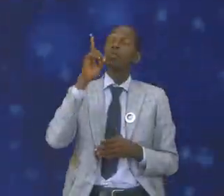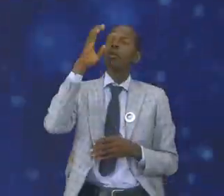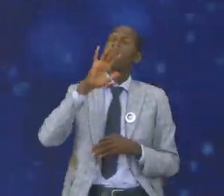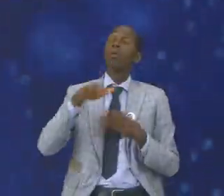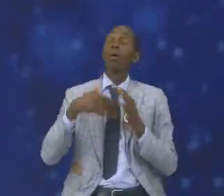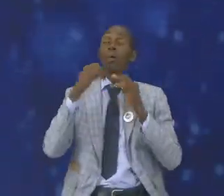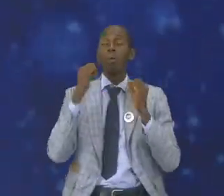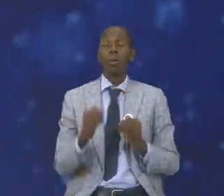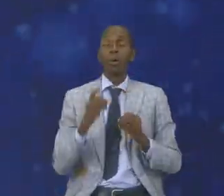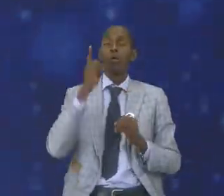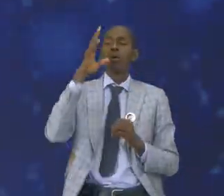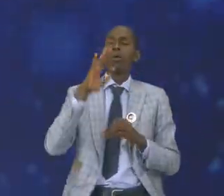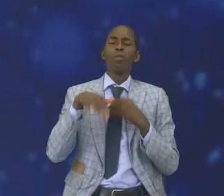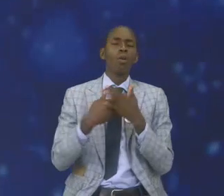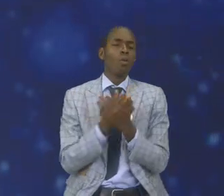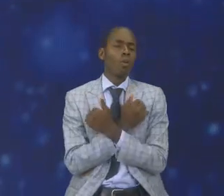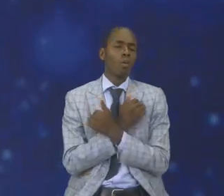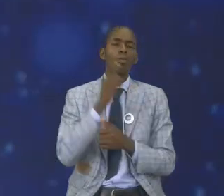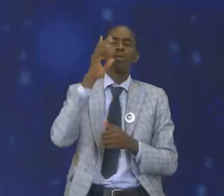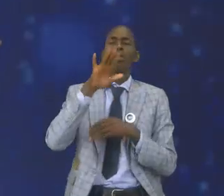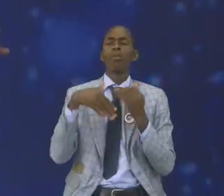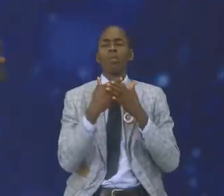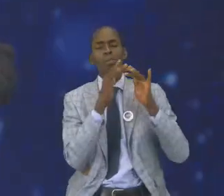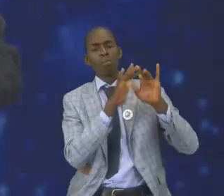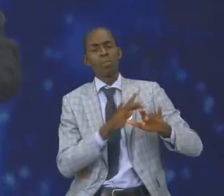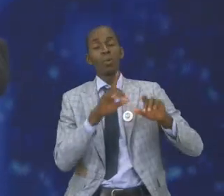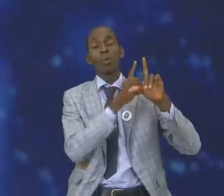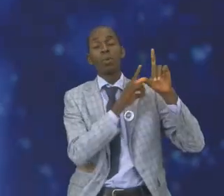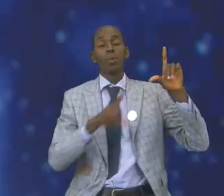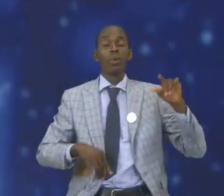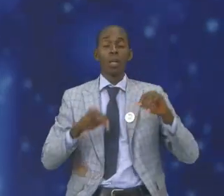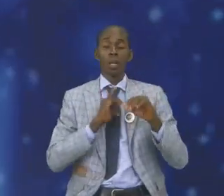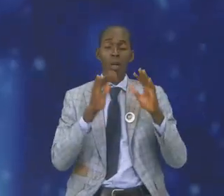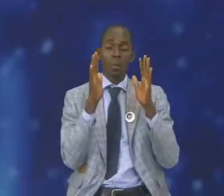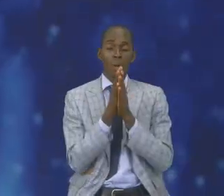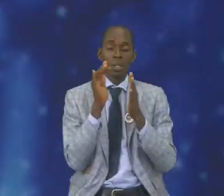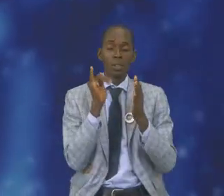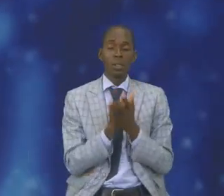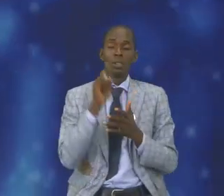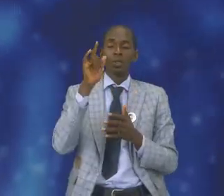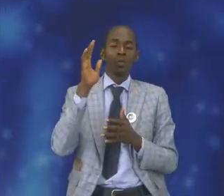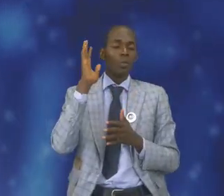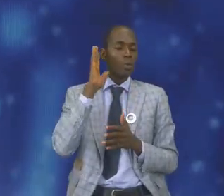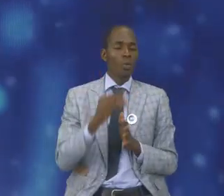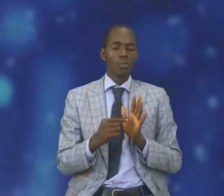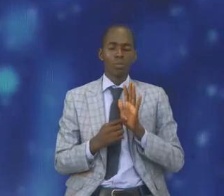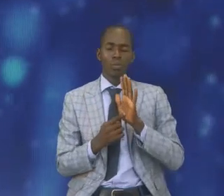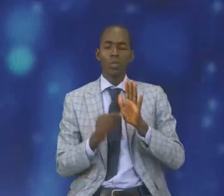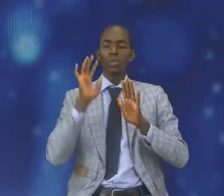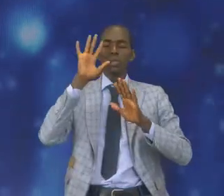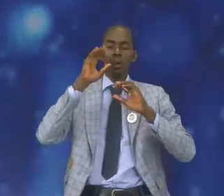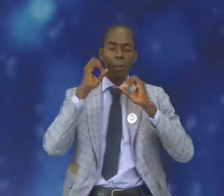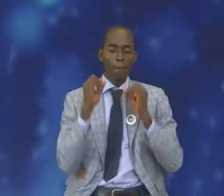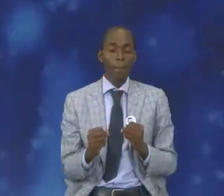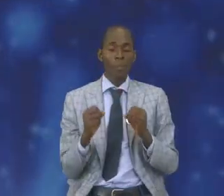the God of all love, the God of all mercy. Lord, I pray that manifestation of your power that